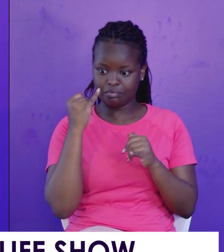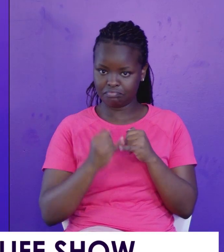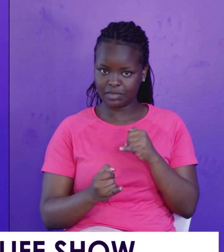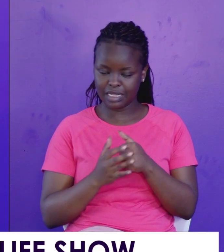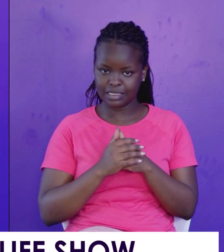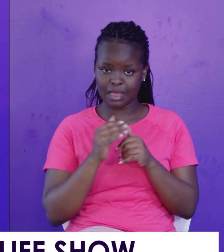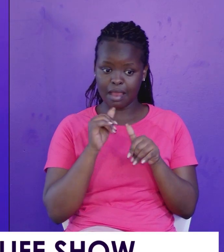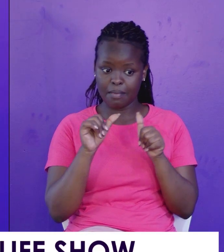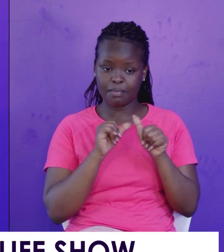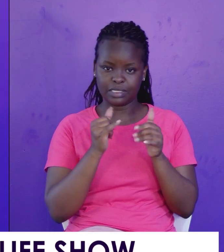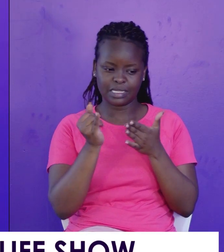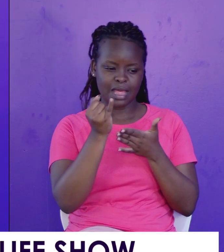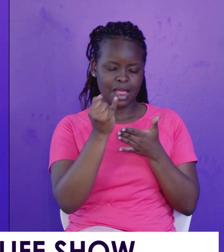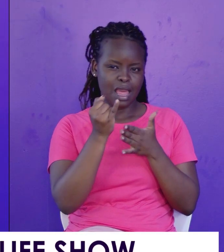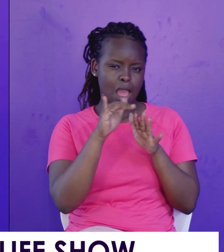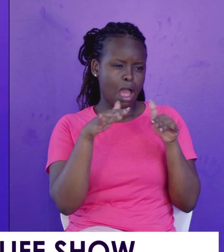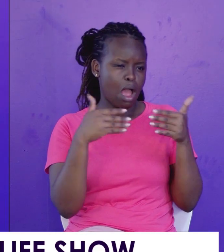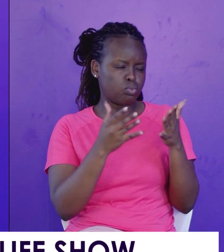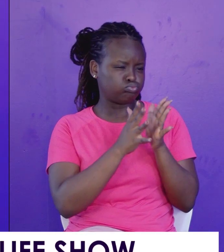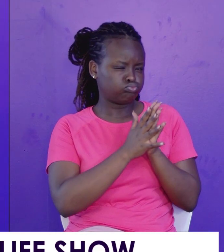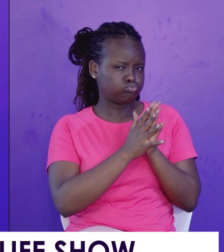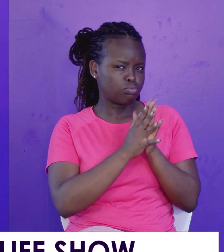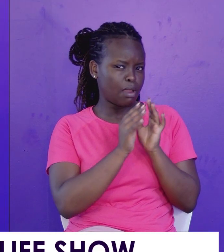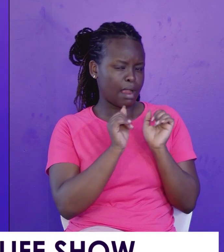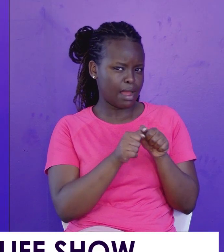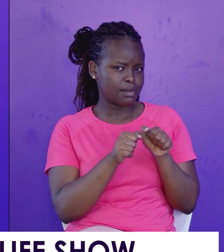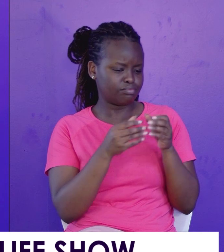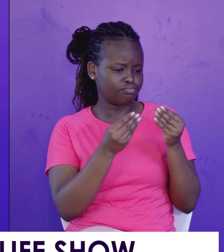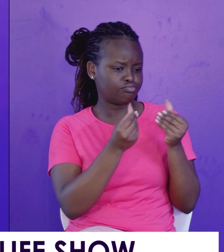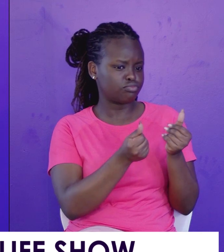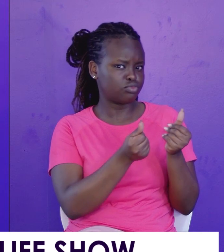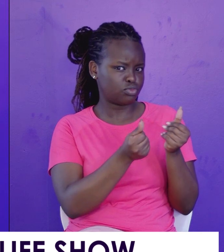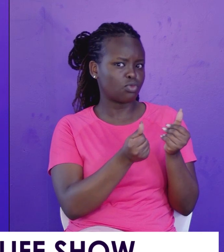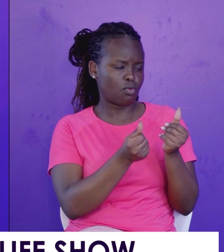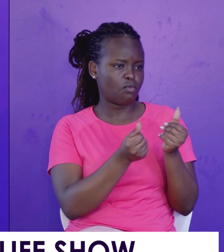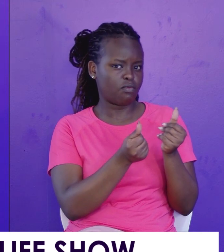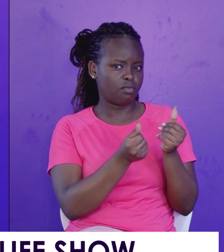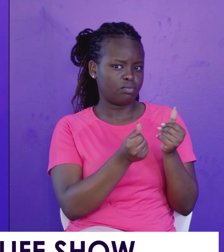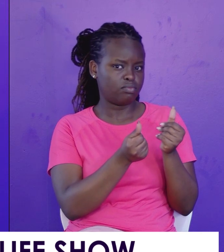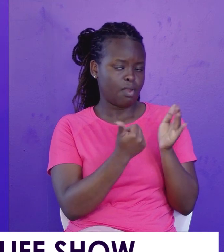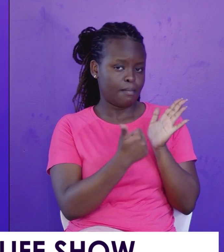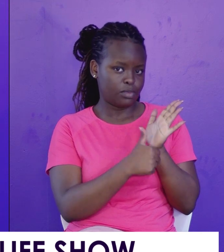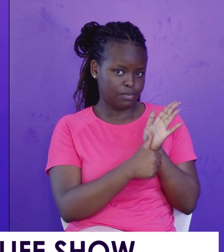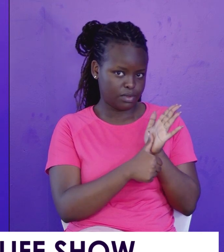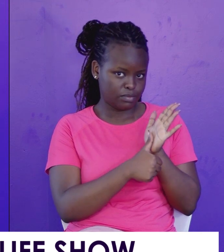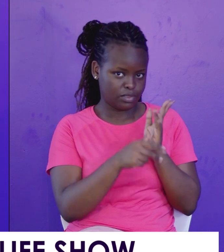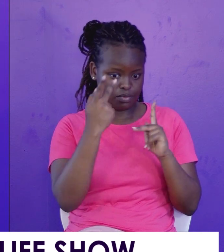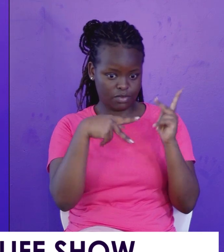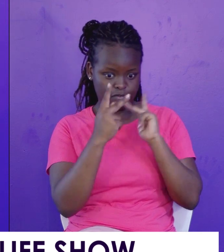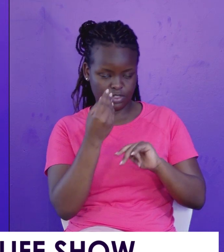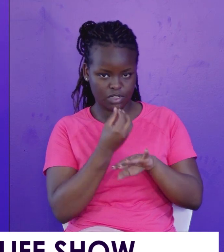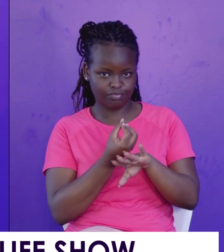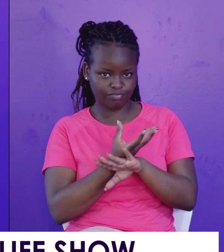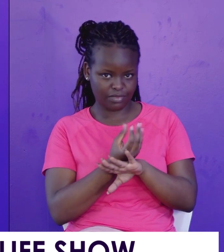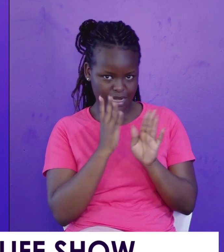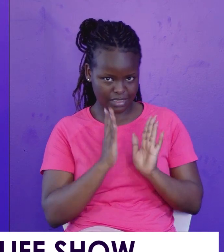art of conflict resolution? What a show that was with Sarah Mburu, the professional counselor. Thank you for your